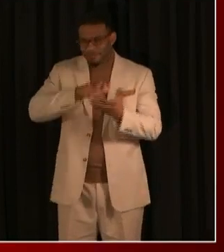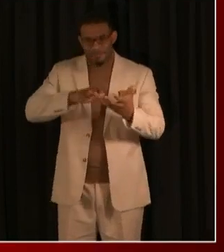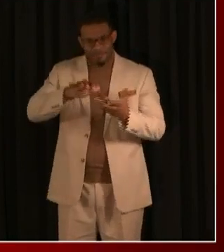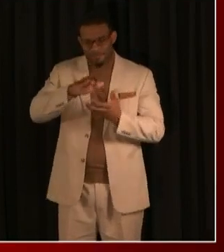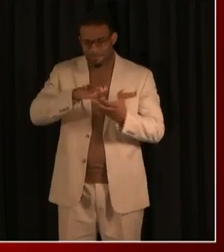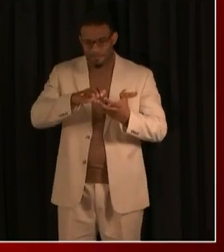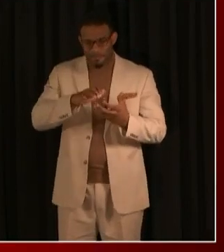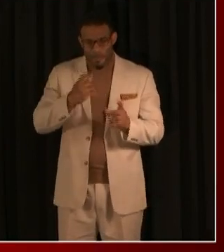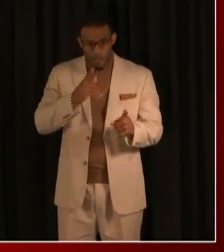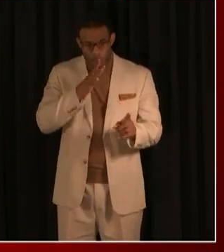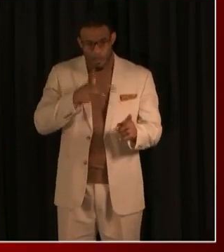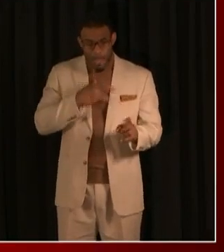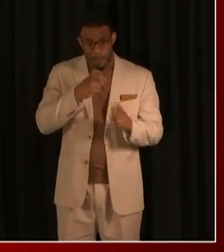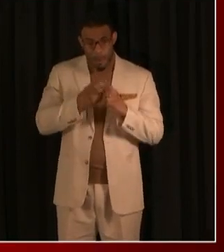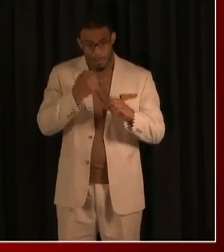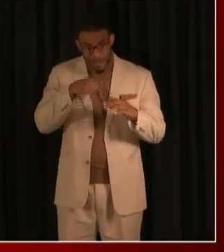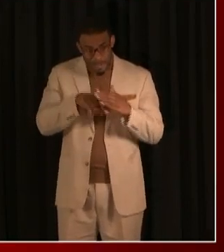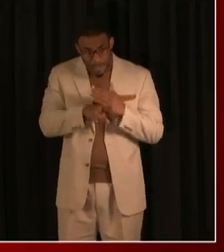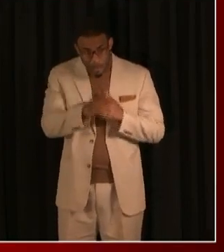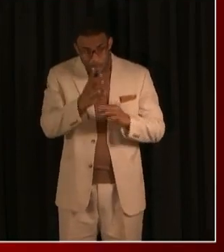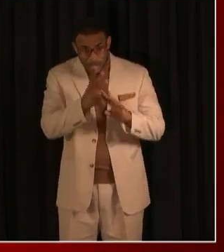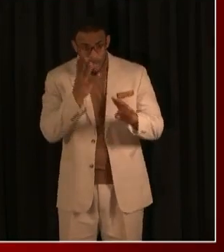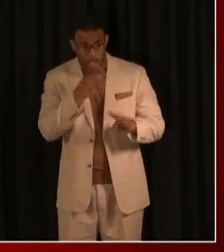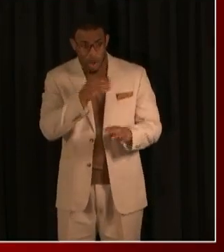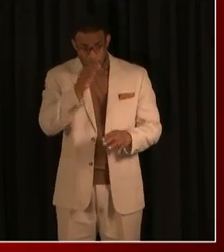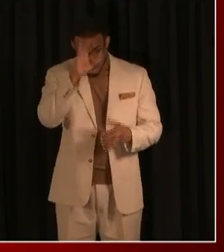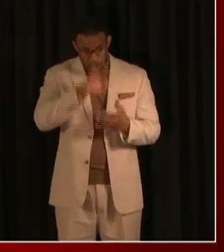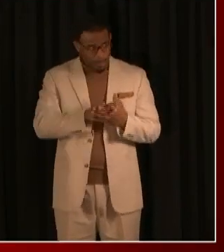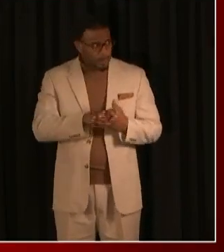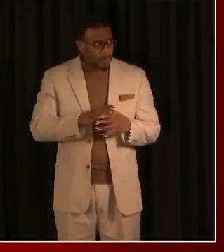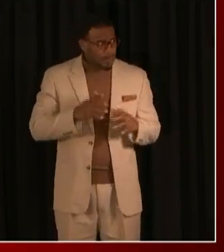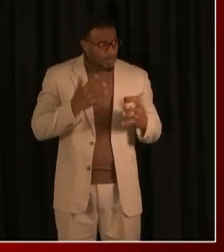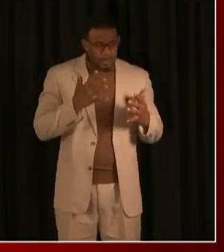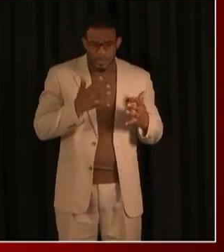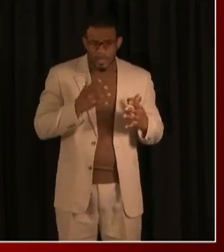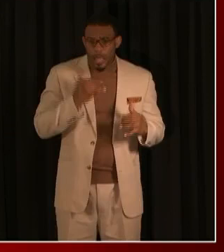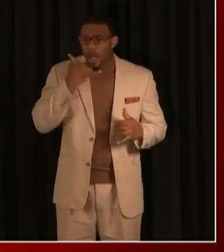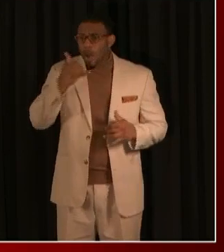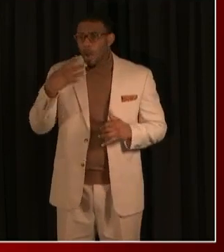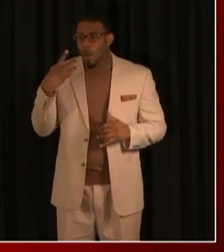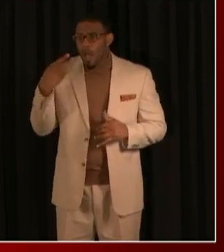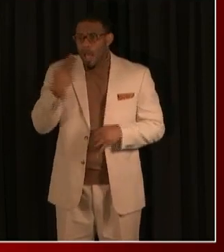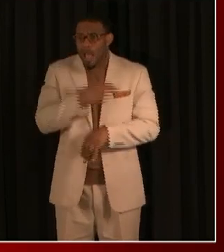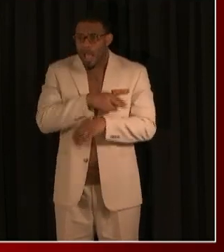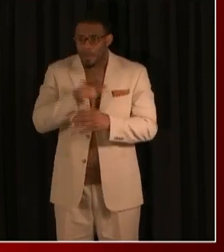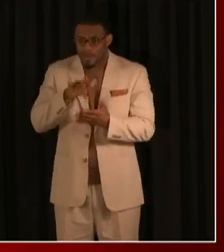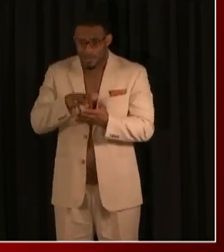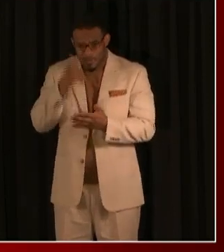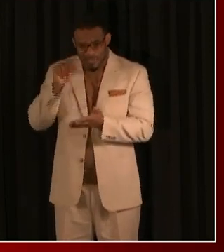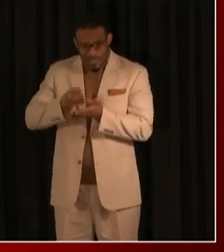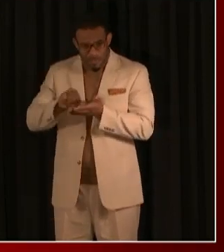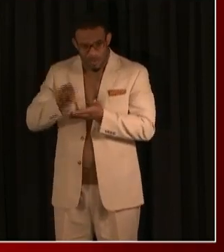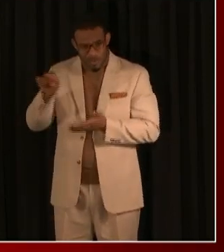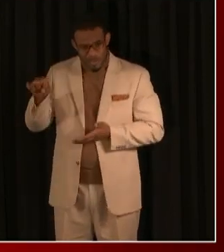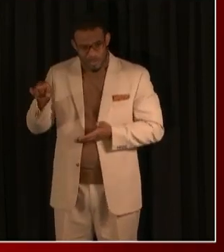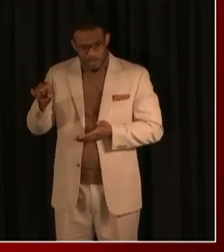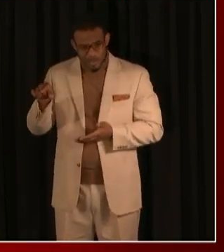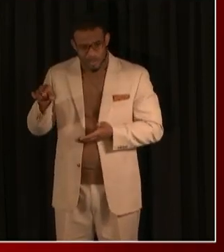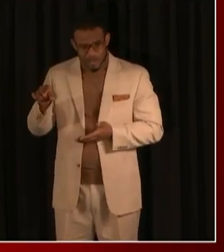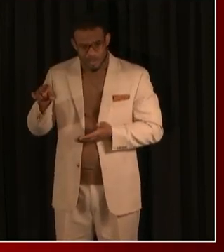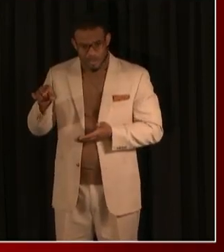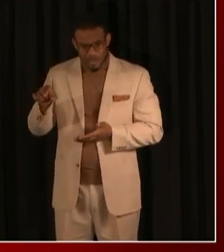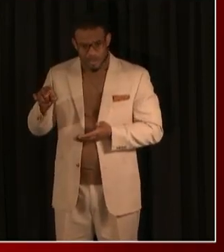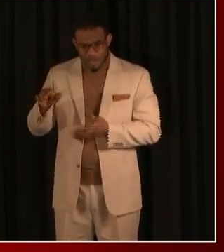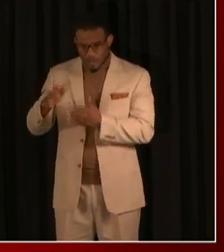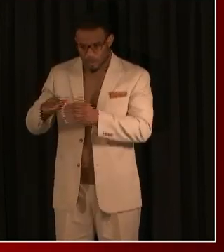She had problems getting through the line. She and her husband were frantic, so they called Washington Hospital Center because he was having surgery, and